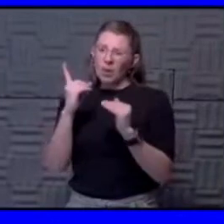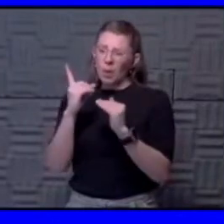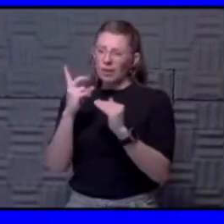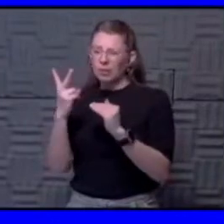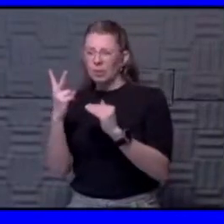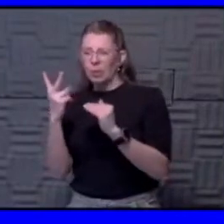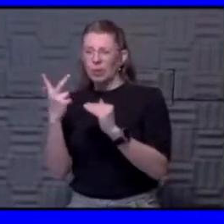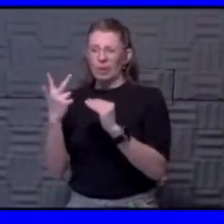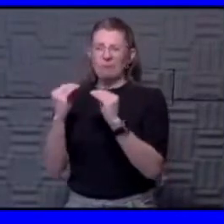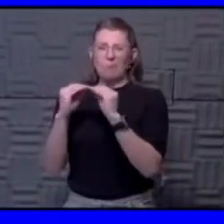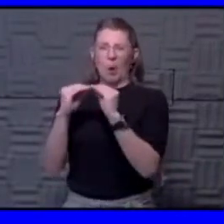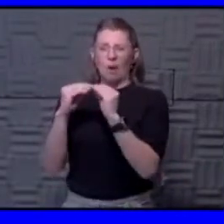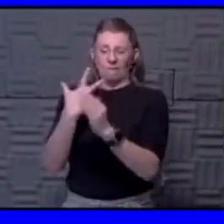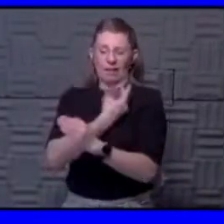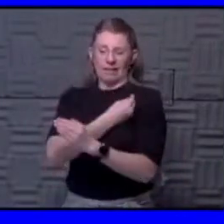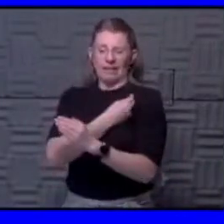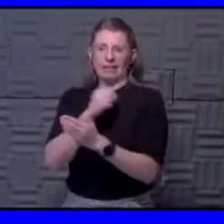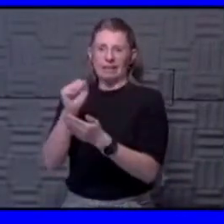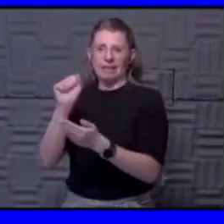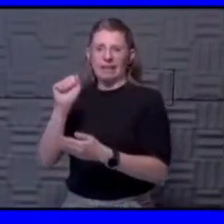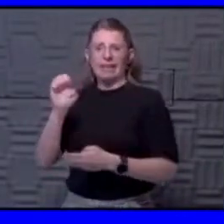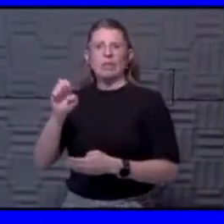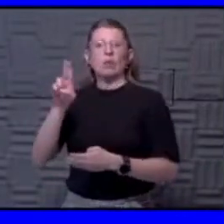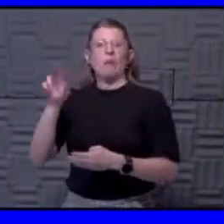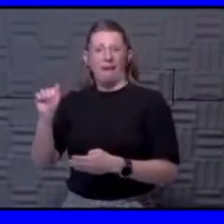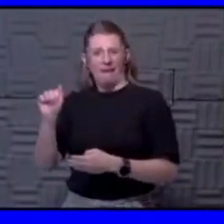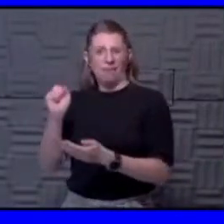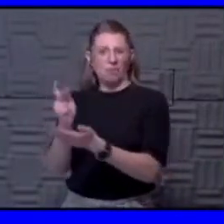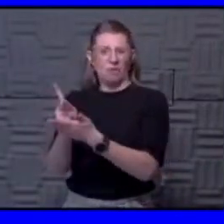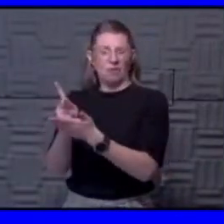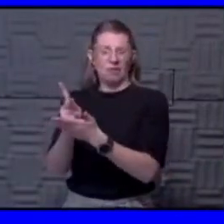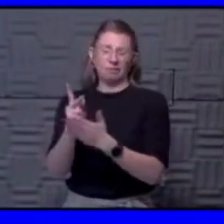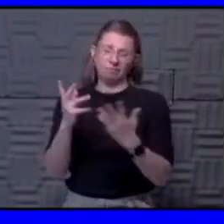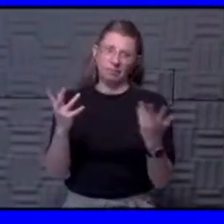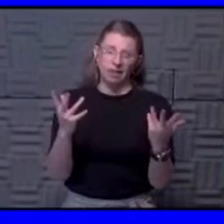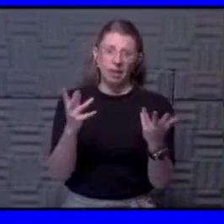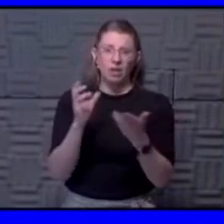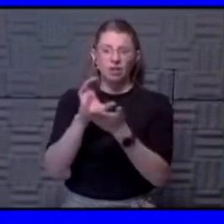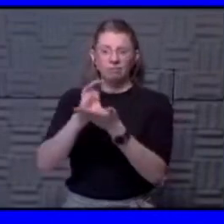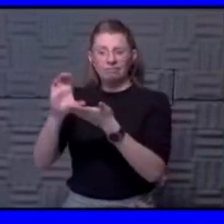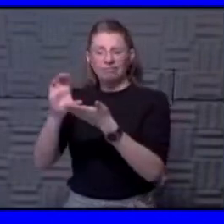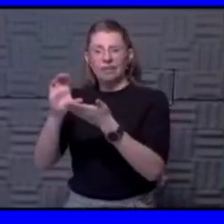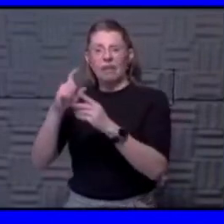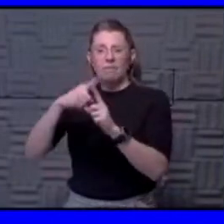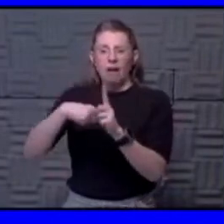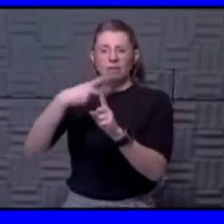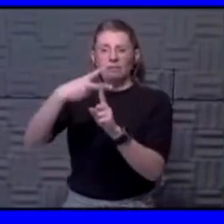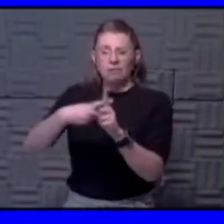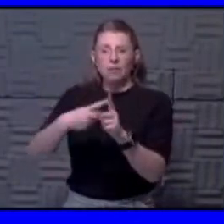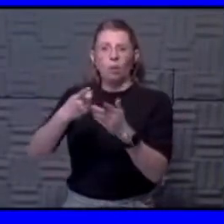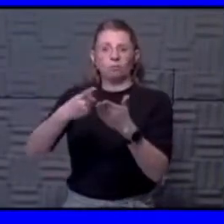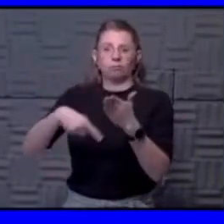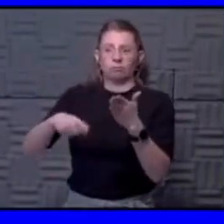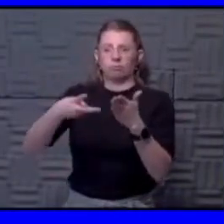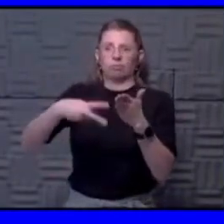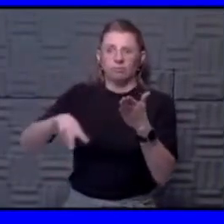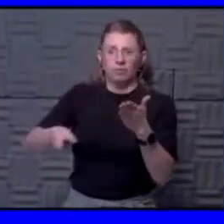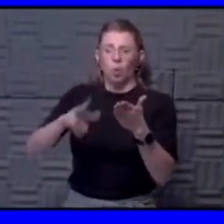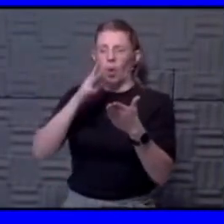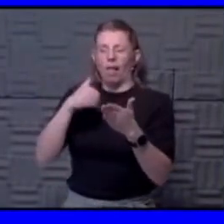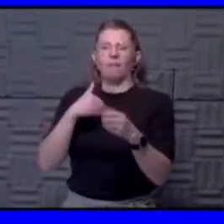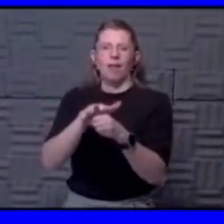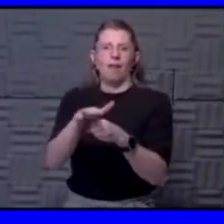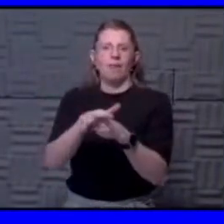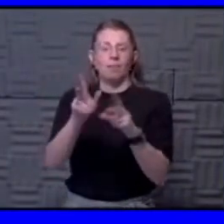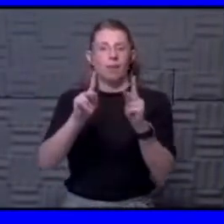use authorized, we'll have that supply within the couple months or a few weeks or whatever that may be, to be able where people